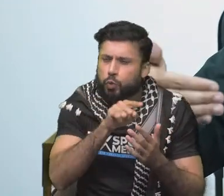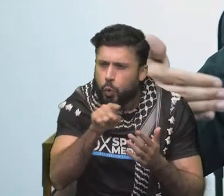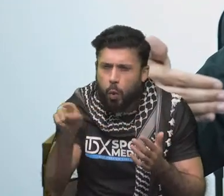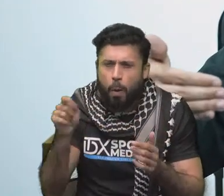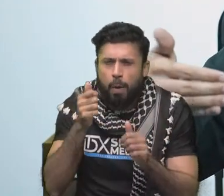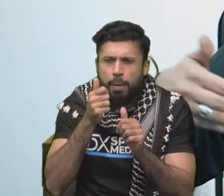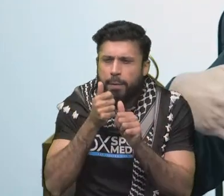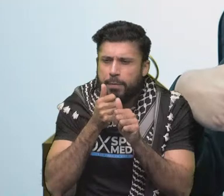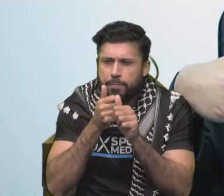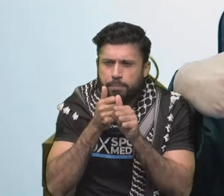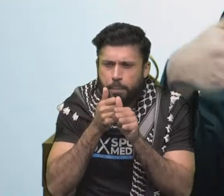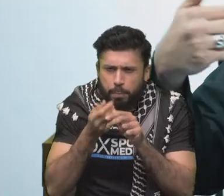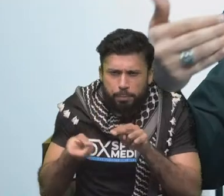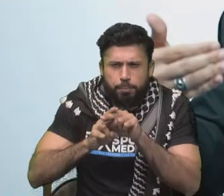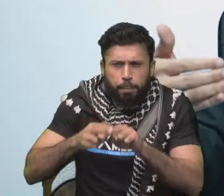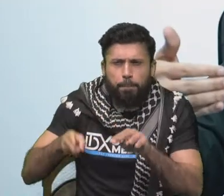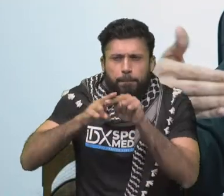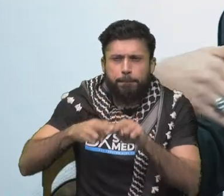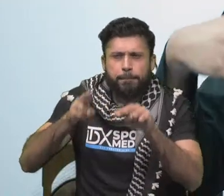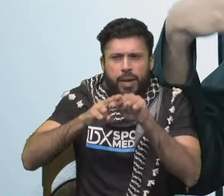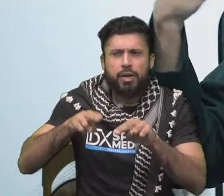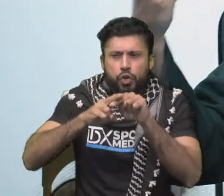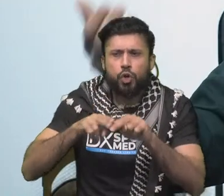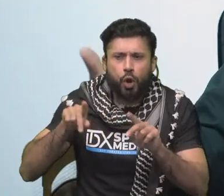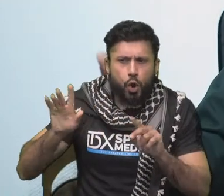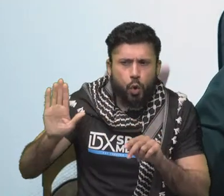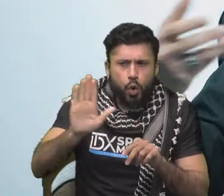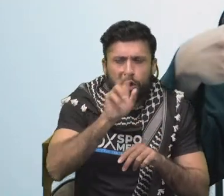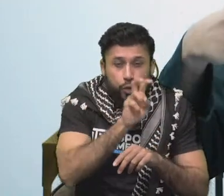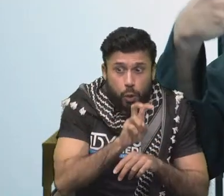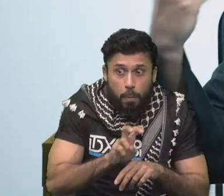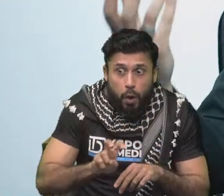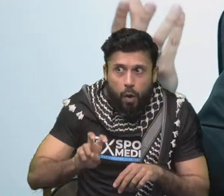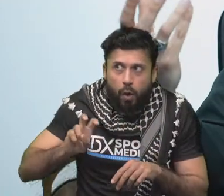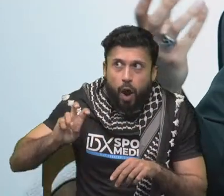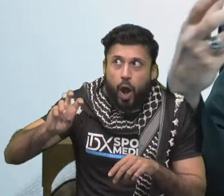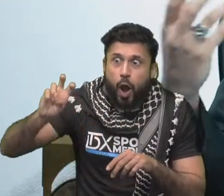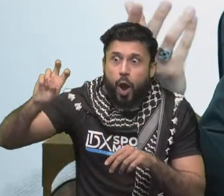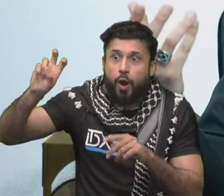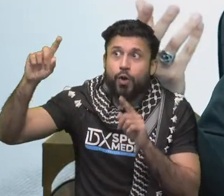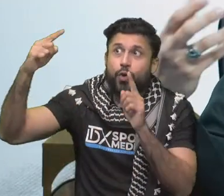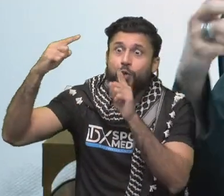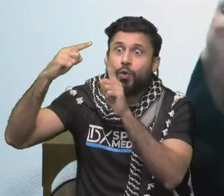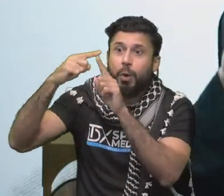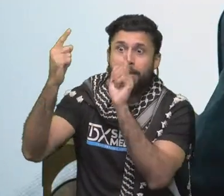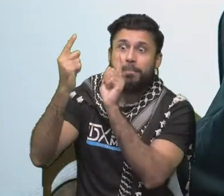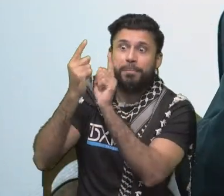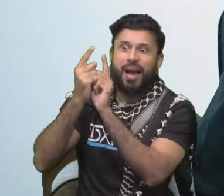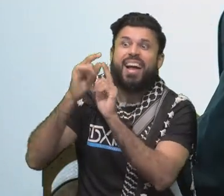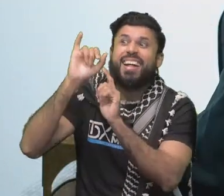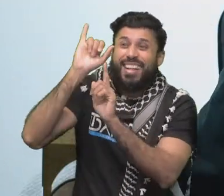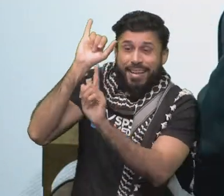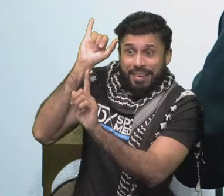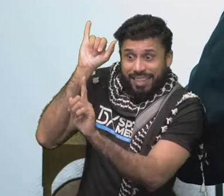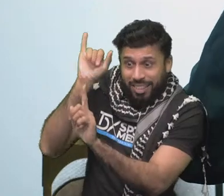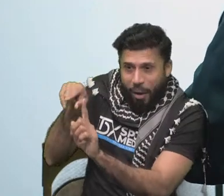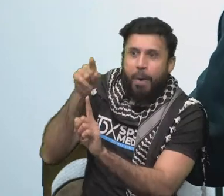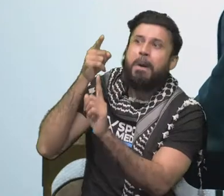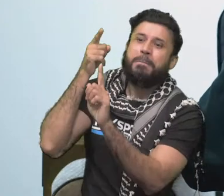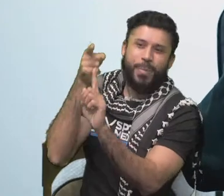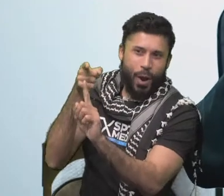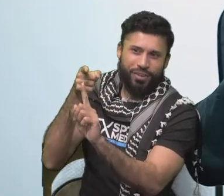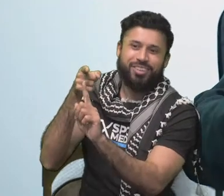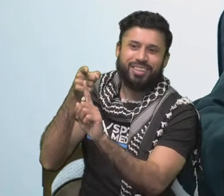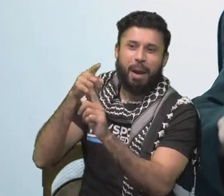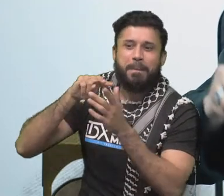that's happening is you're developing, you know, an attachment to this, to a personality, that's a problem. The other thing is that